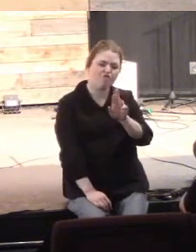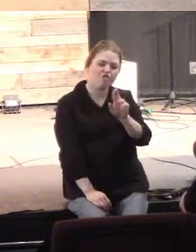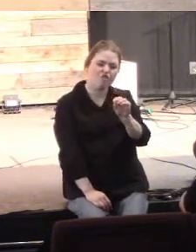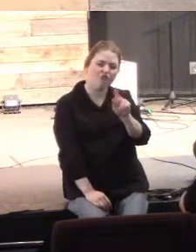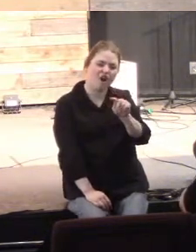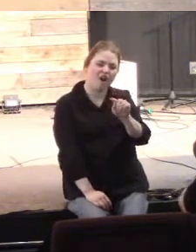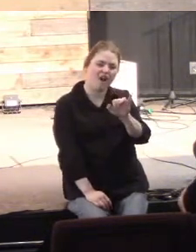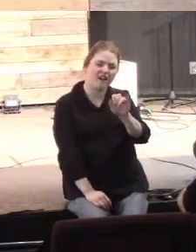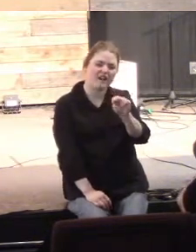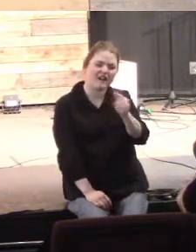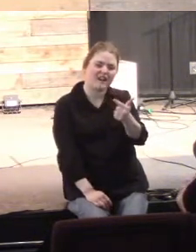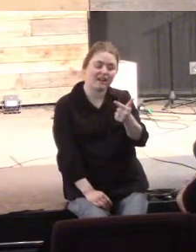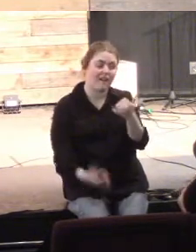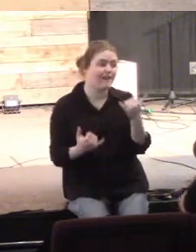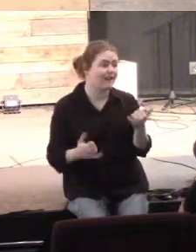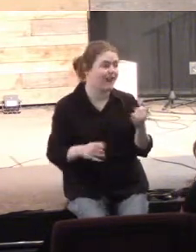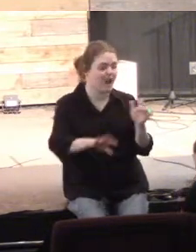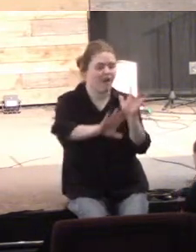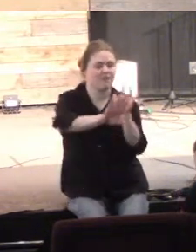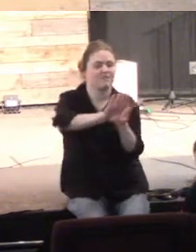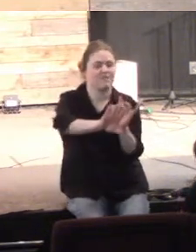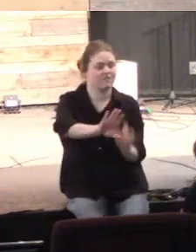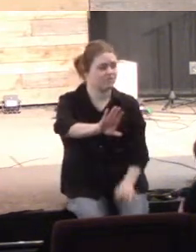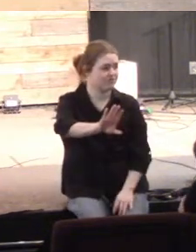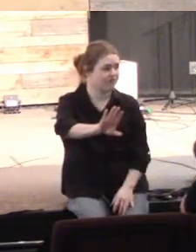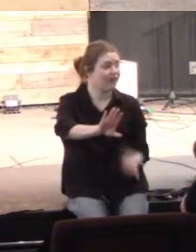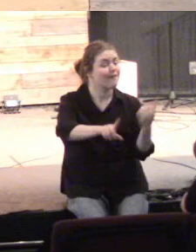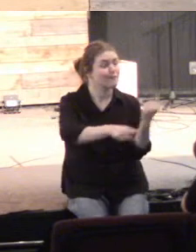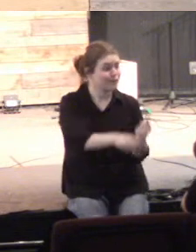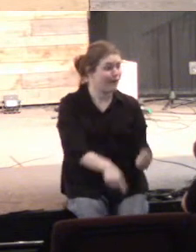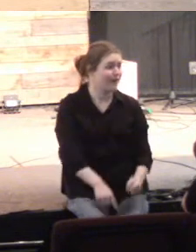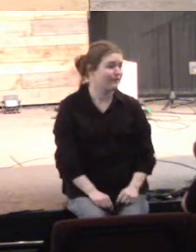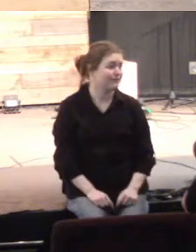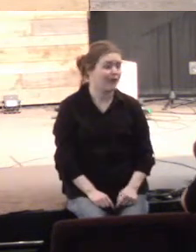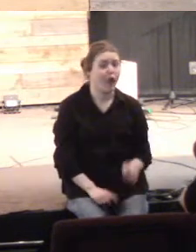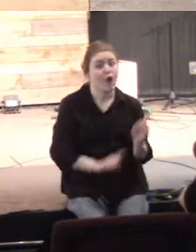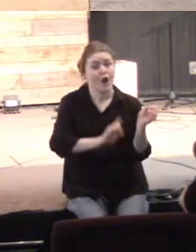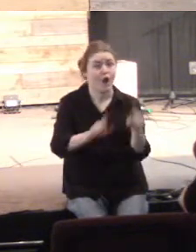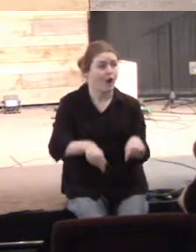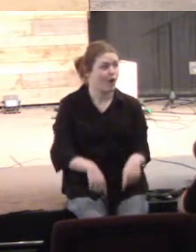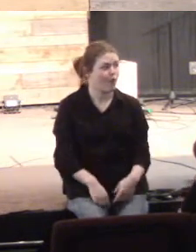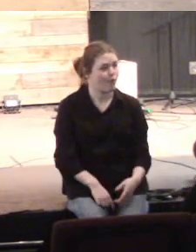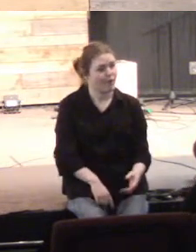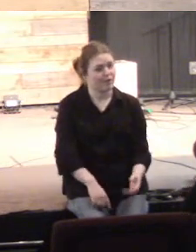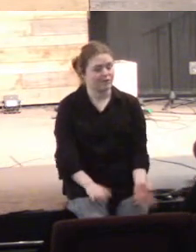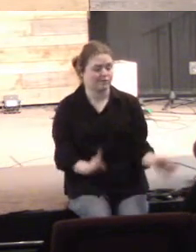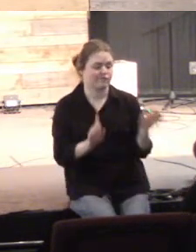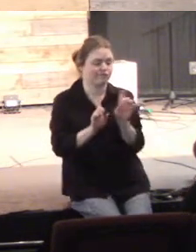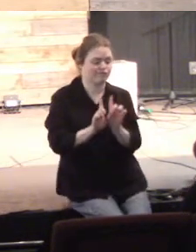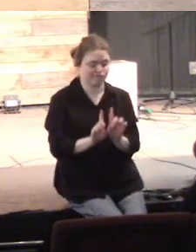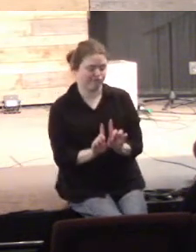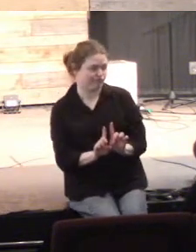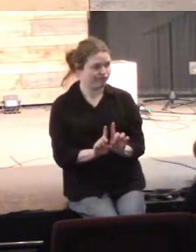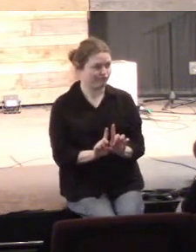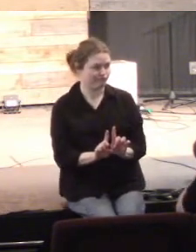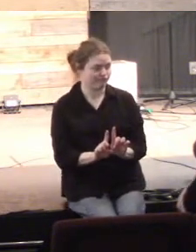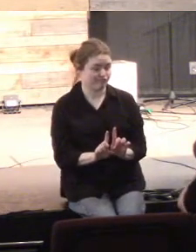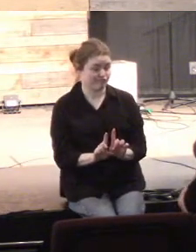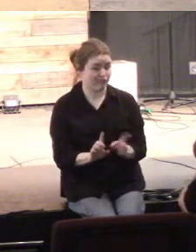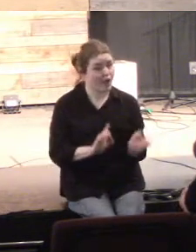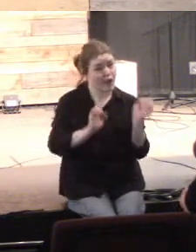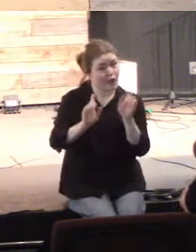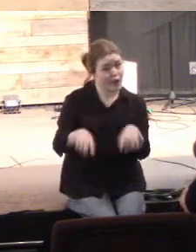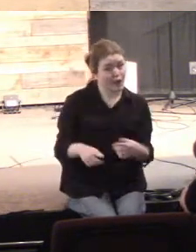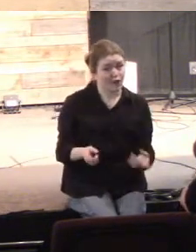Now go touch them. That's right. Get over there and get next to them. Get over